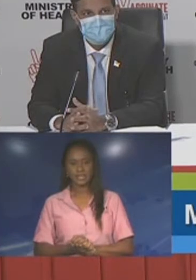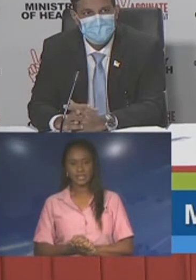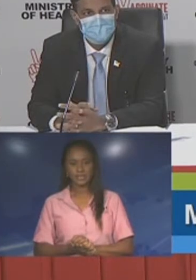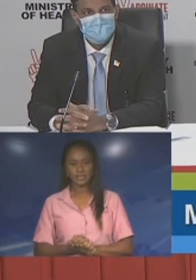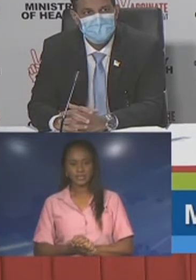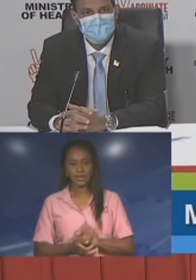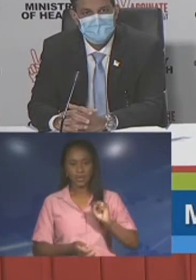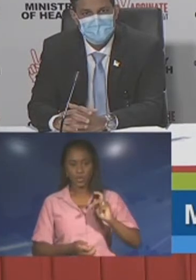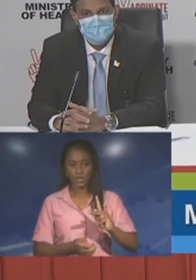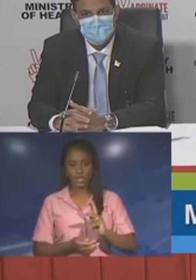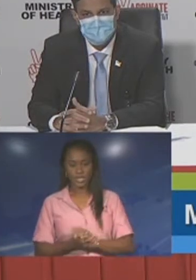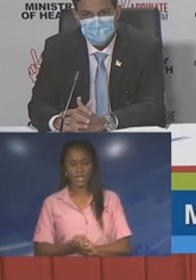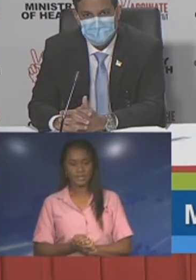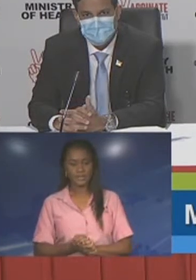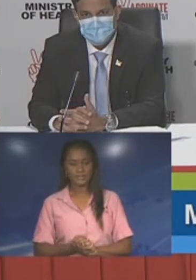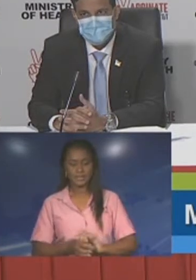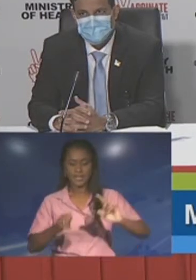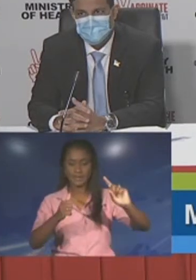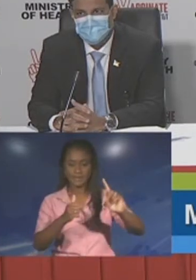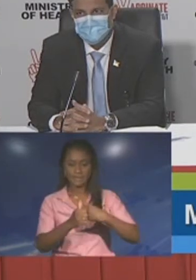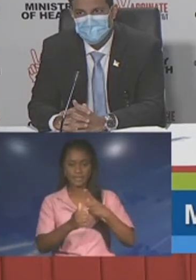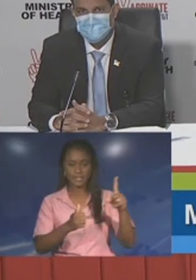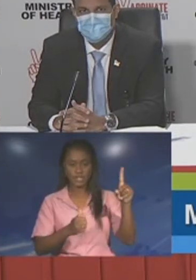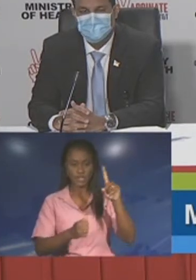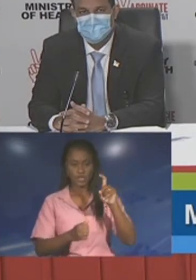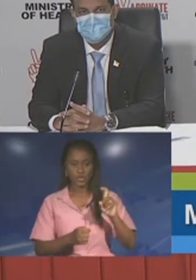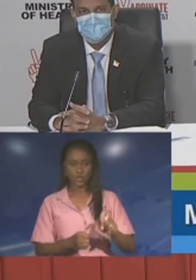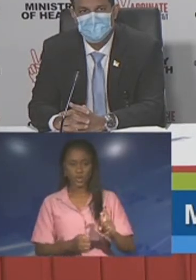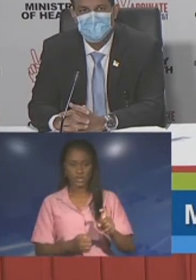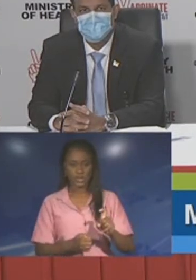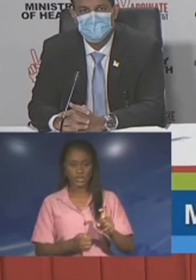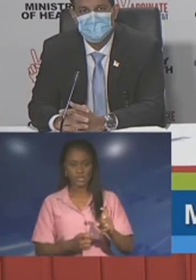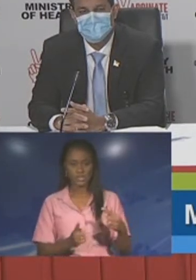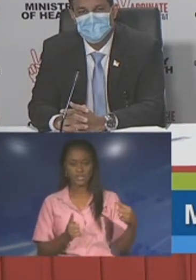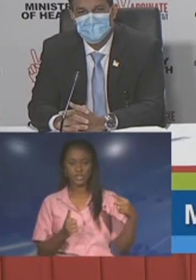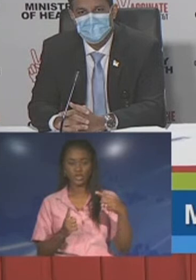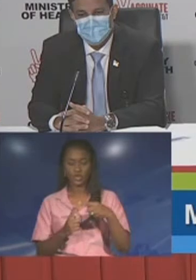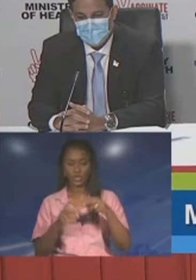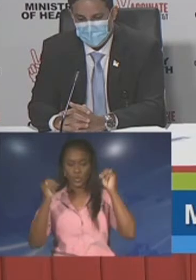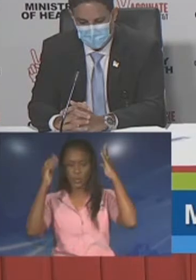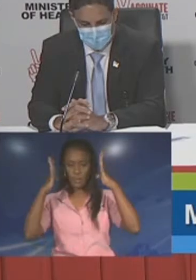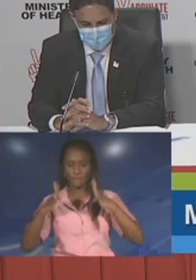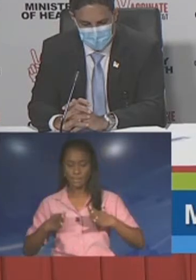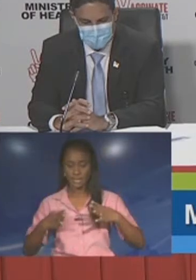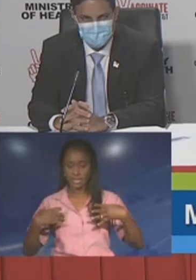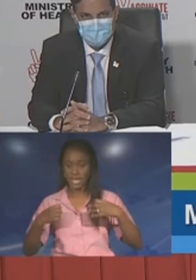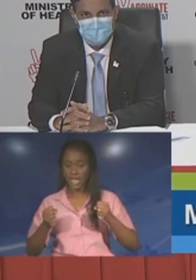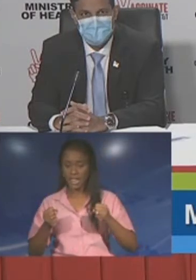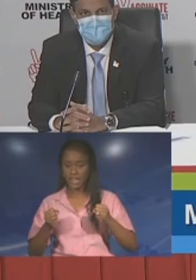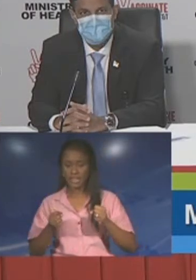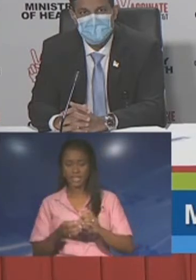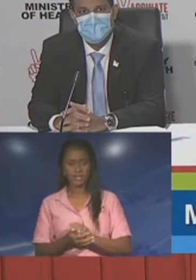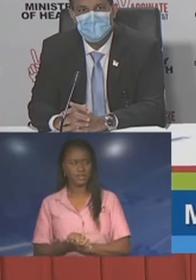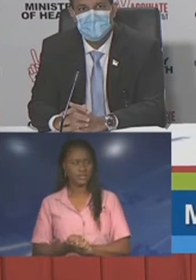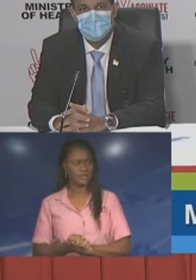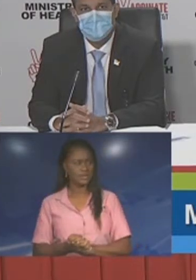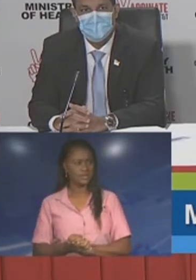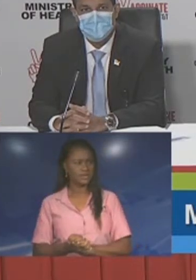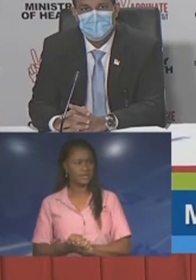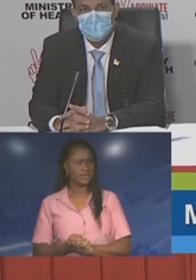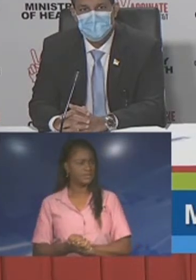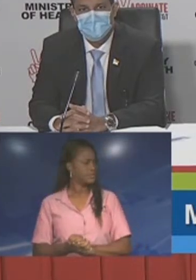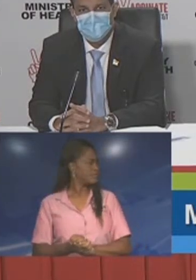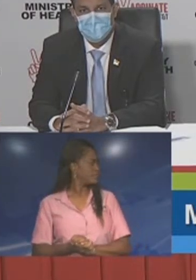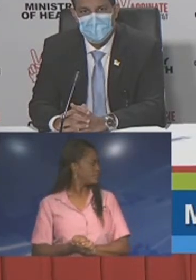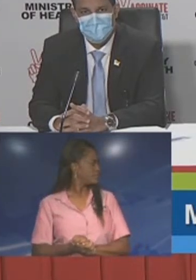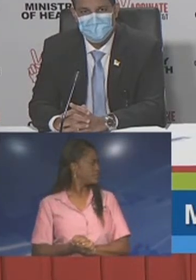Okay, great, thank you. So the first question is to Minister Dialsing. We will start this morning. Just asked us to